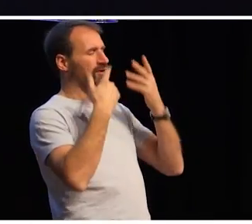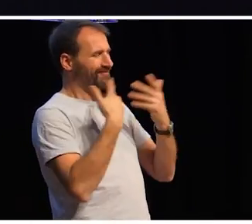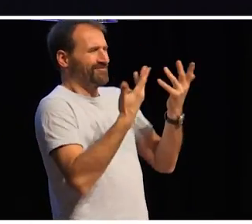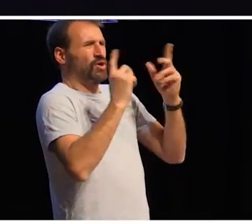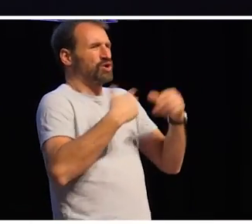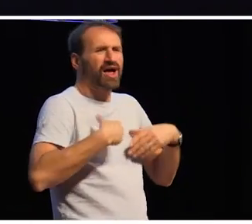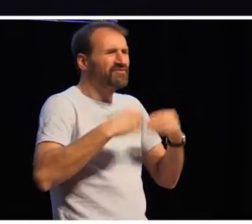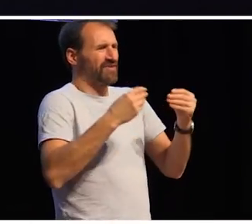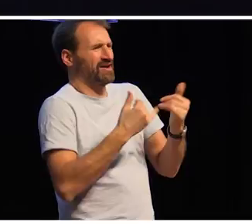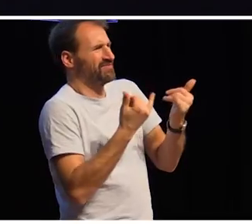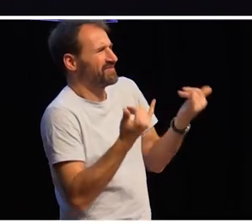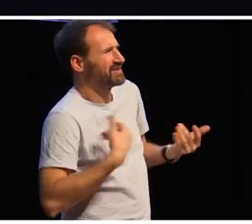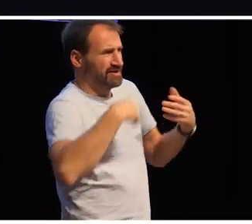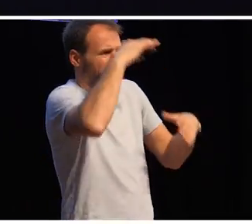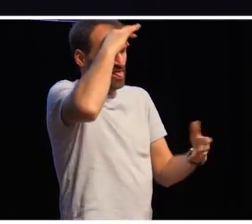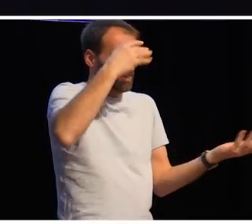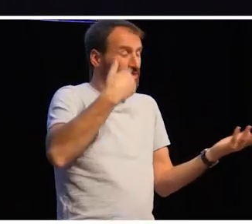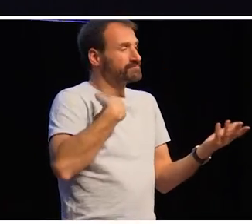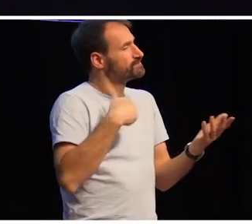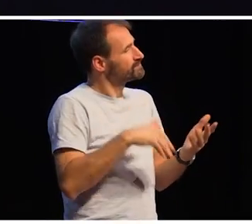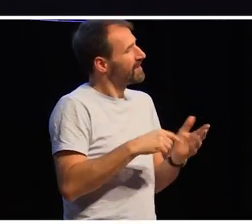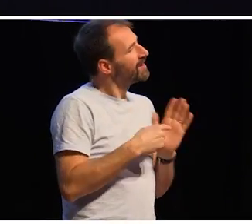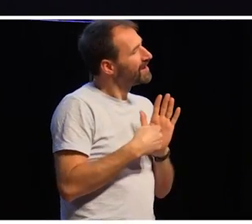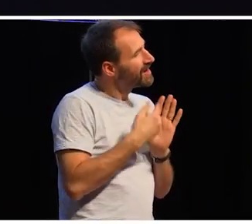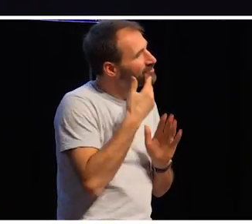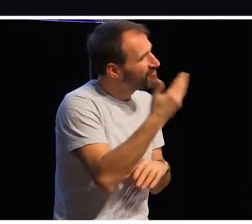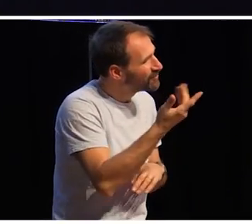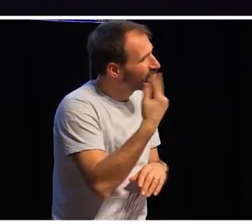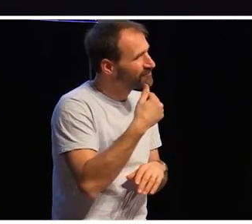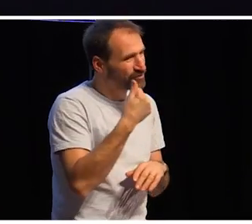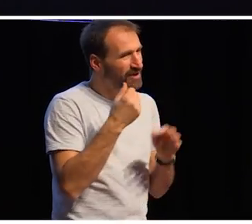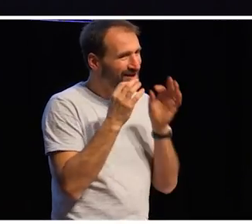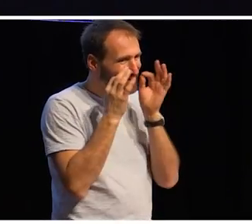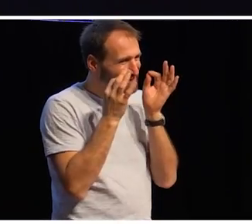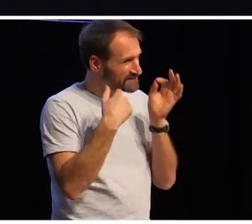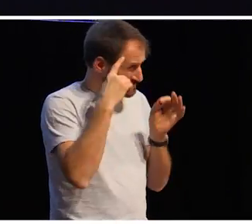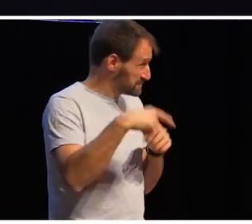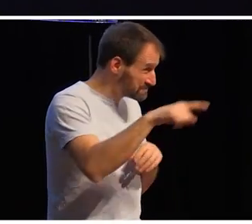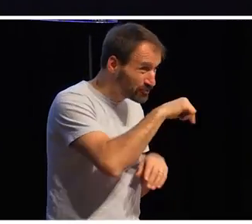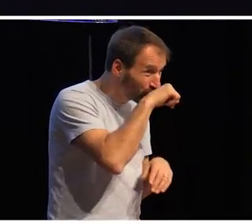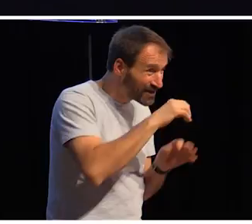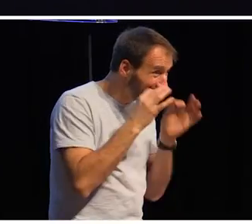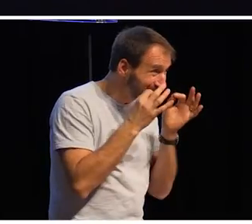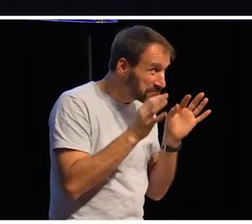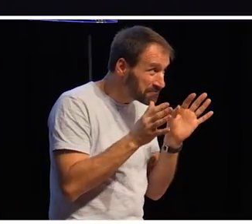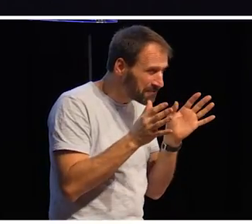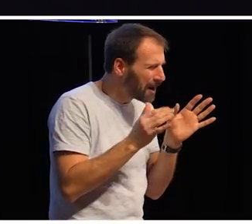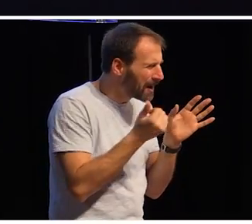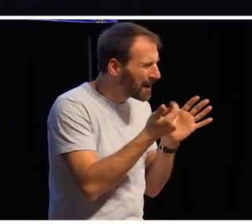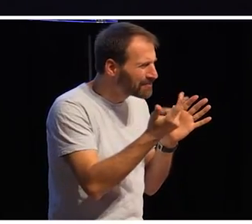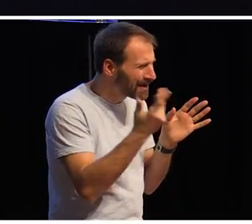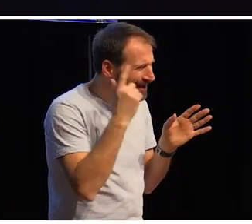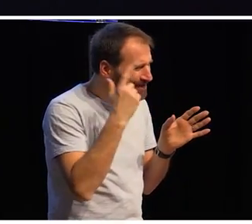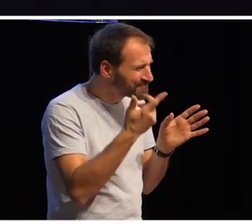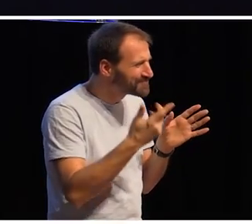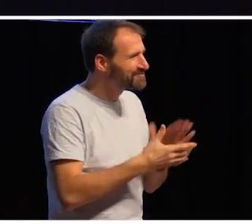this, I have an advice from a cat. I know some of you are cat lovers in this audience, right? And this is the